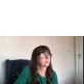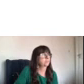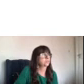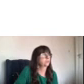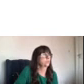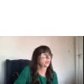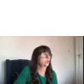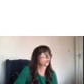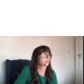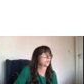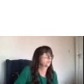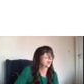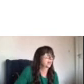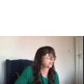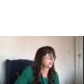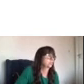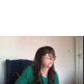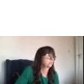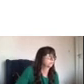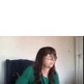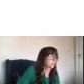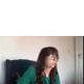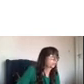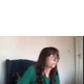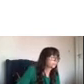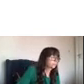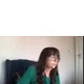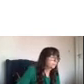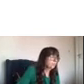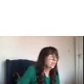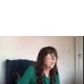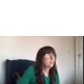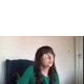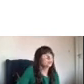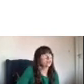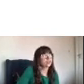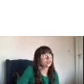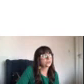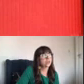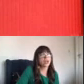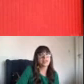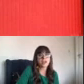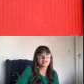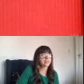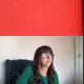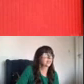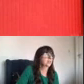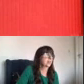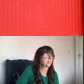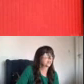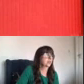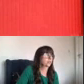cultural and linguistic deaf person, we are not covered by legislation and the law. And